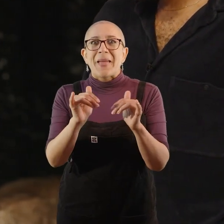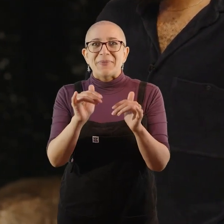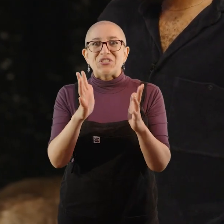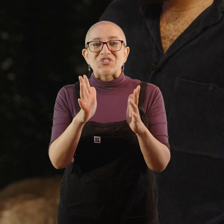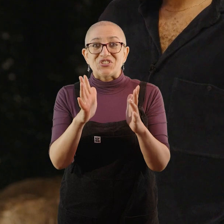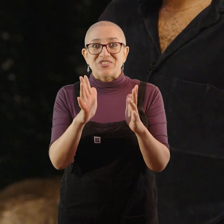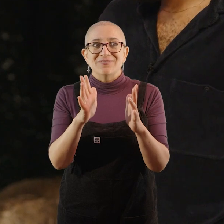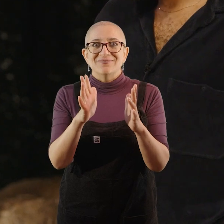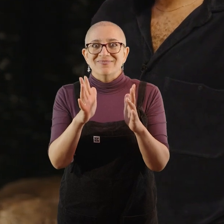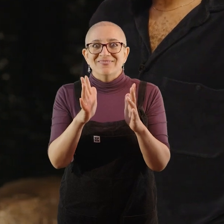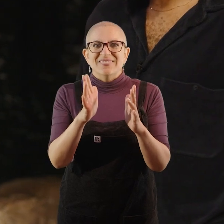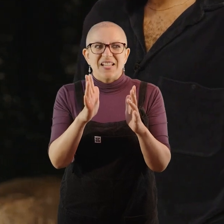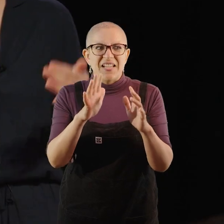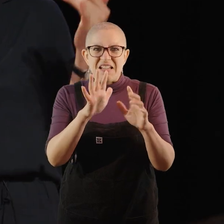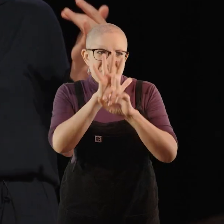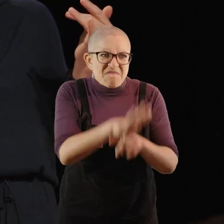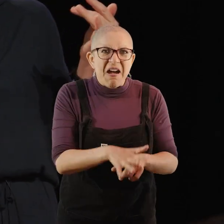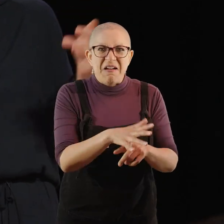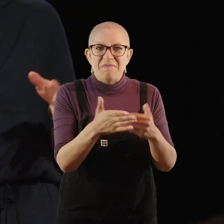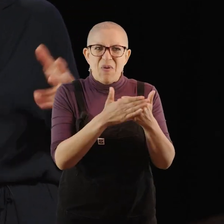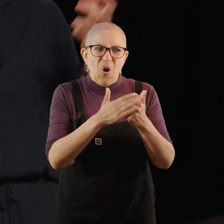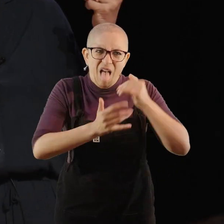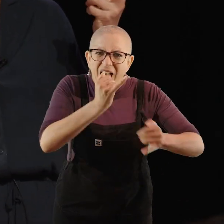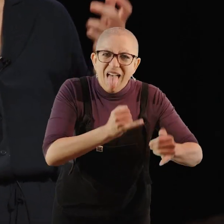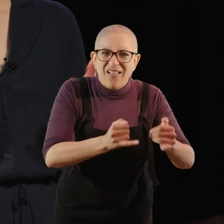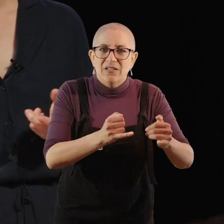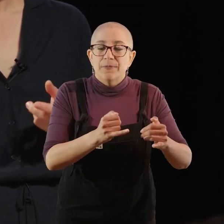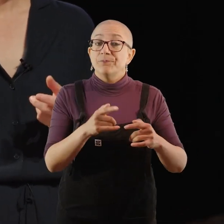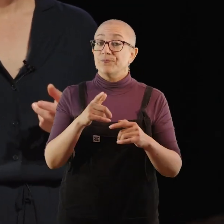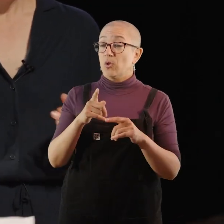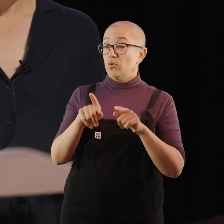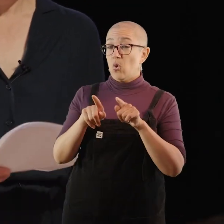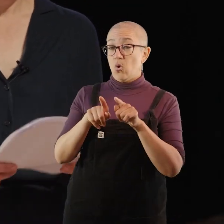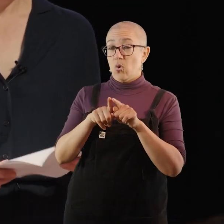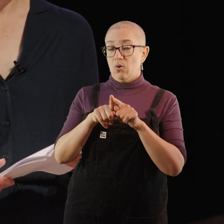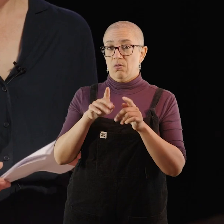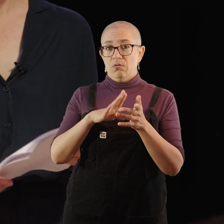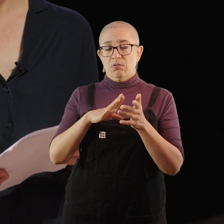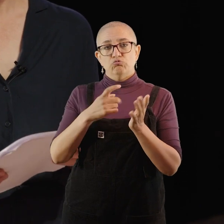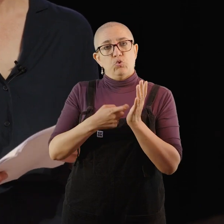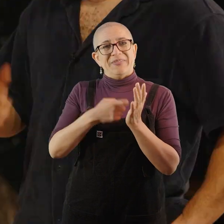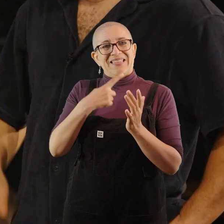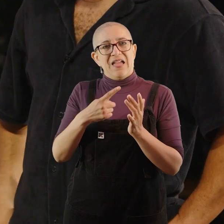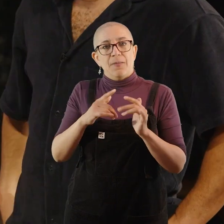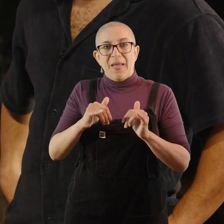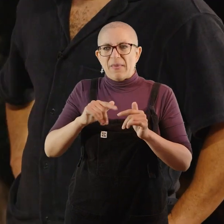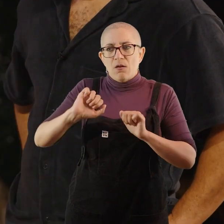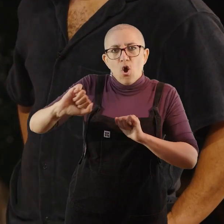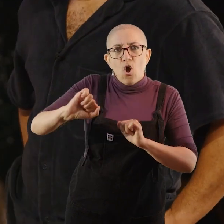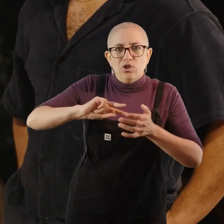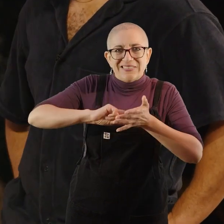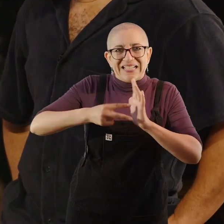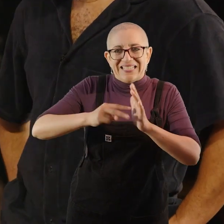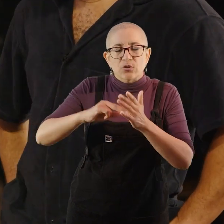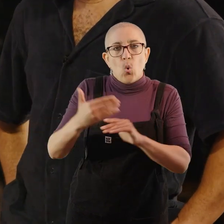bit, a bit more, and then see like. As if up until this point, all tactics used might have not actually resonated not too really.